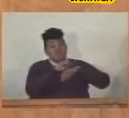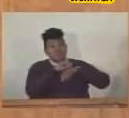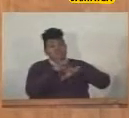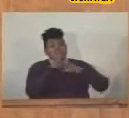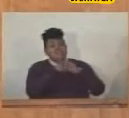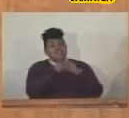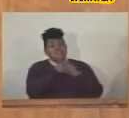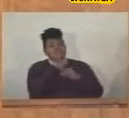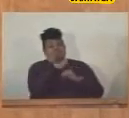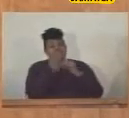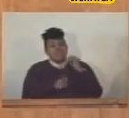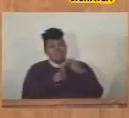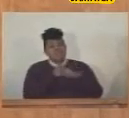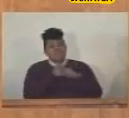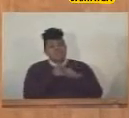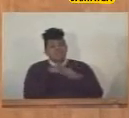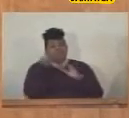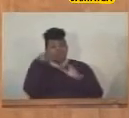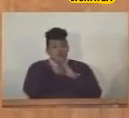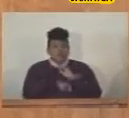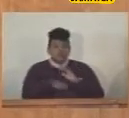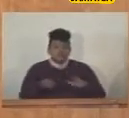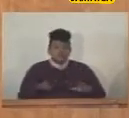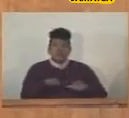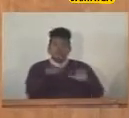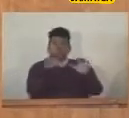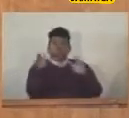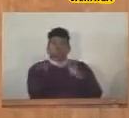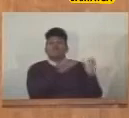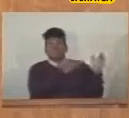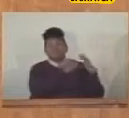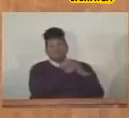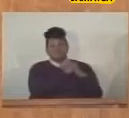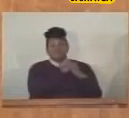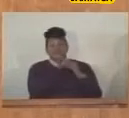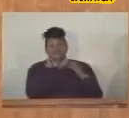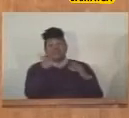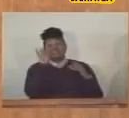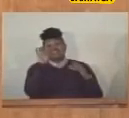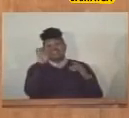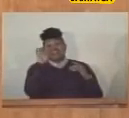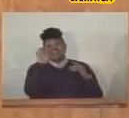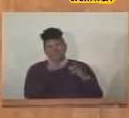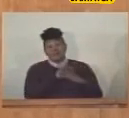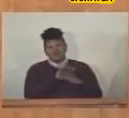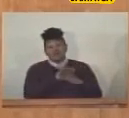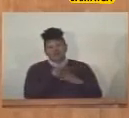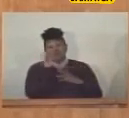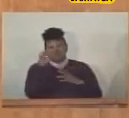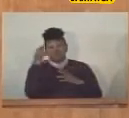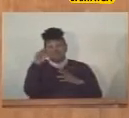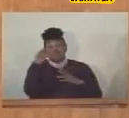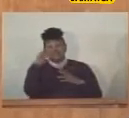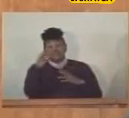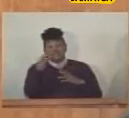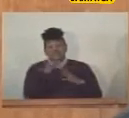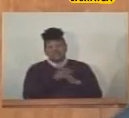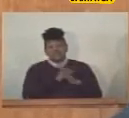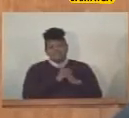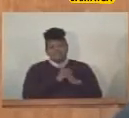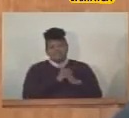was finalizing a comprehensive action plan. That's December 2016.